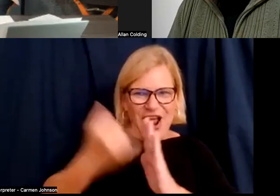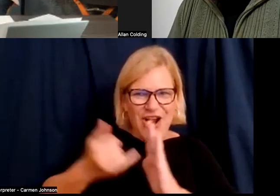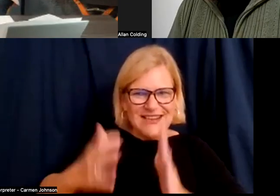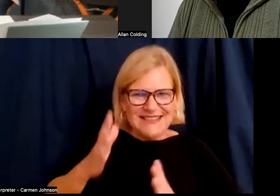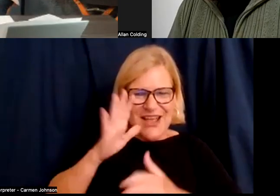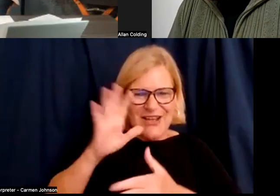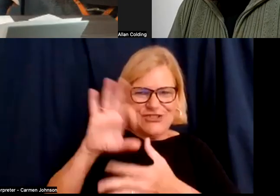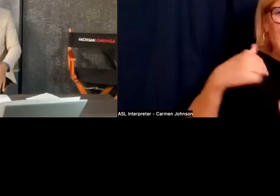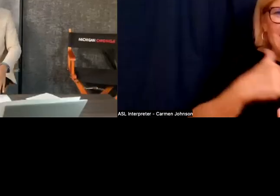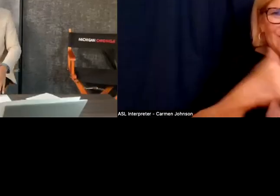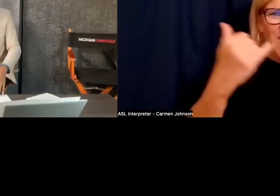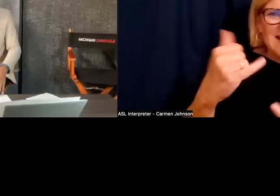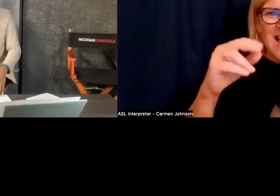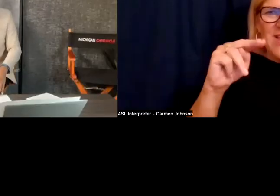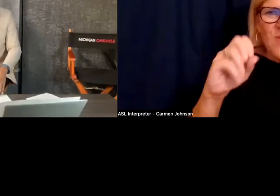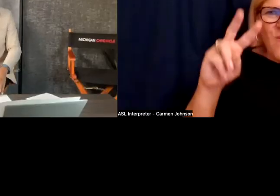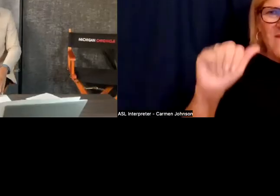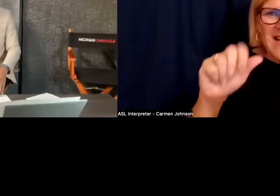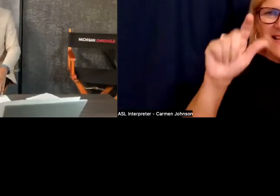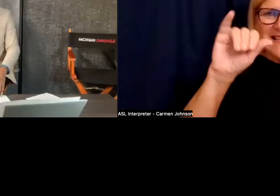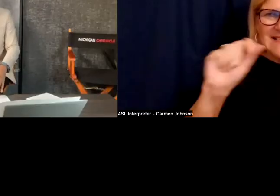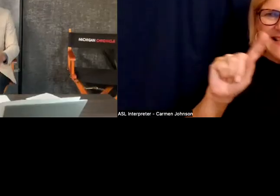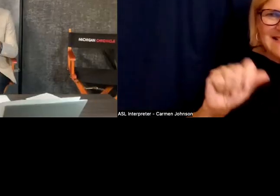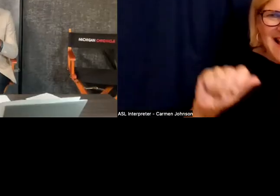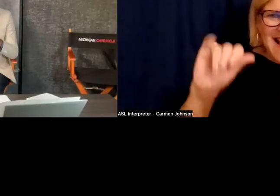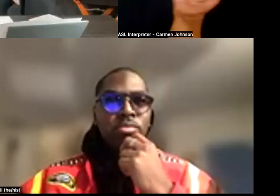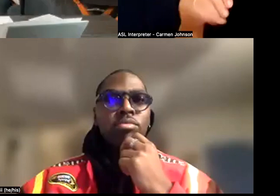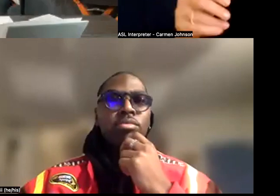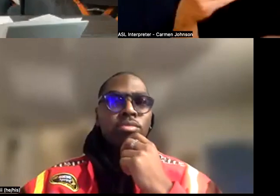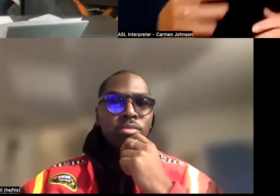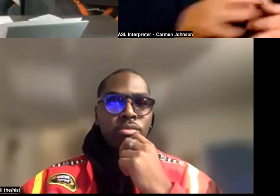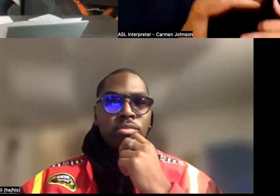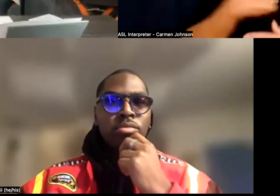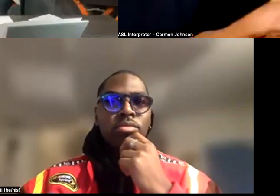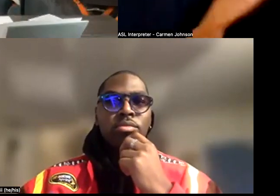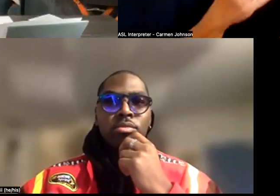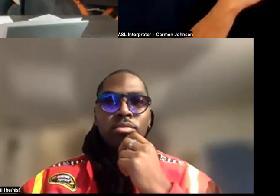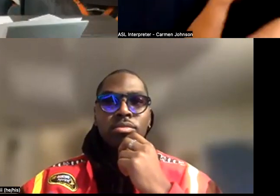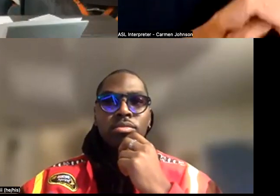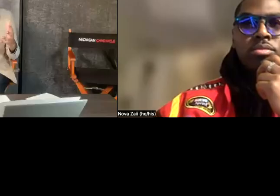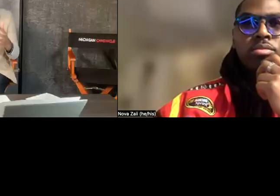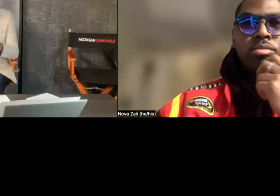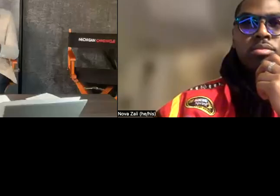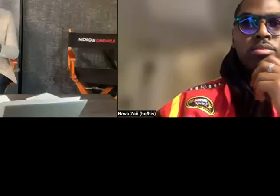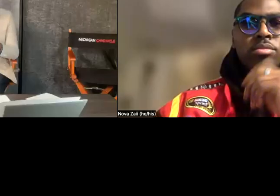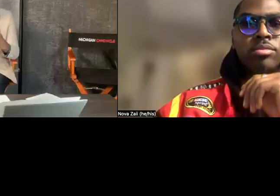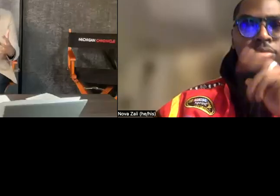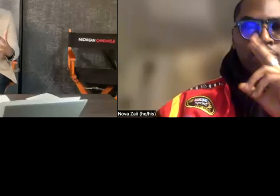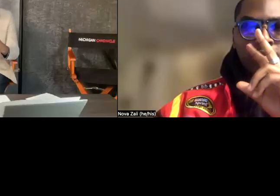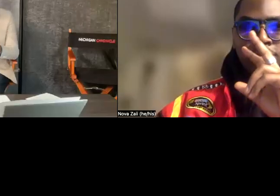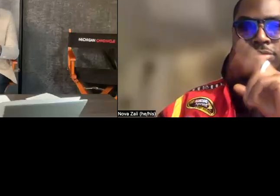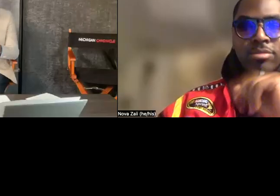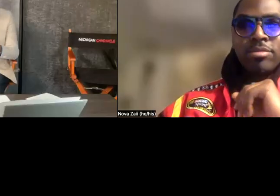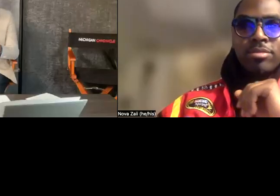joins us right now. Nova Zaii joins us at this time. Good evening, sir. Please give us your name